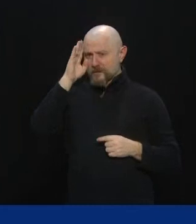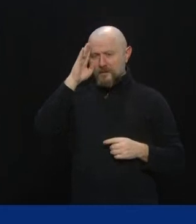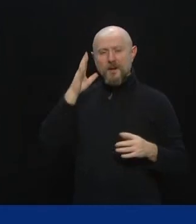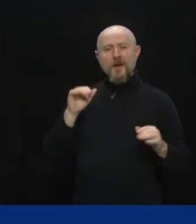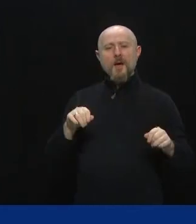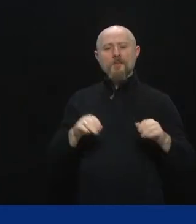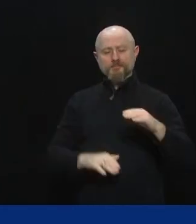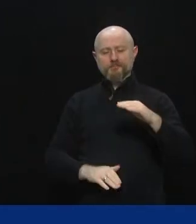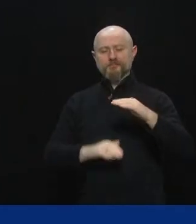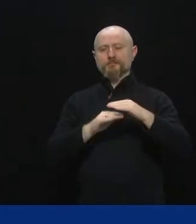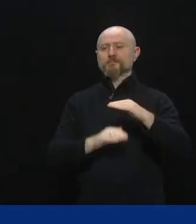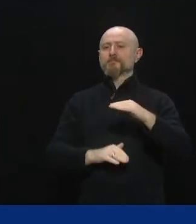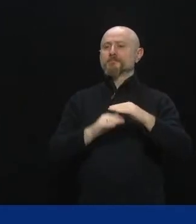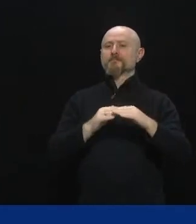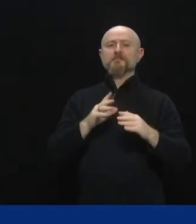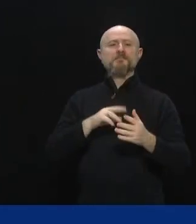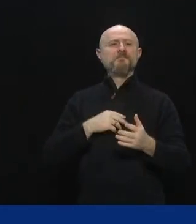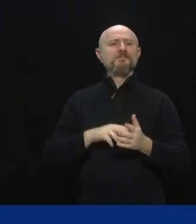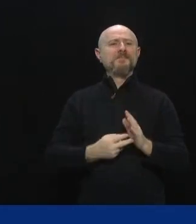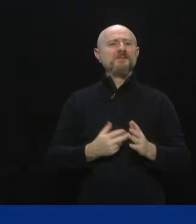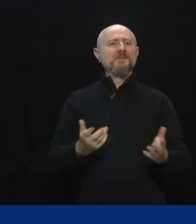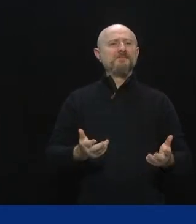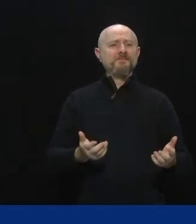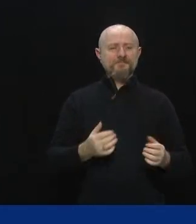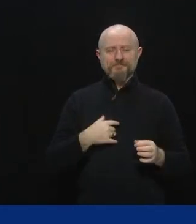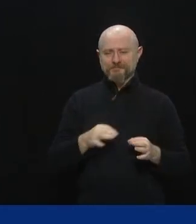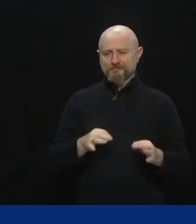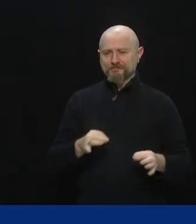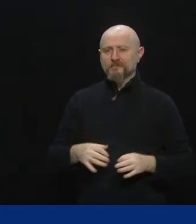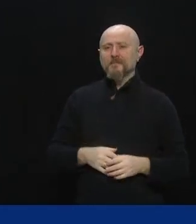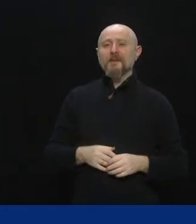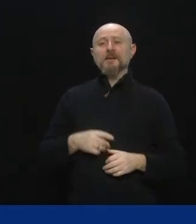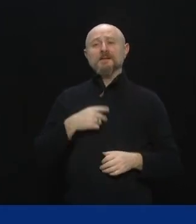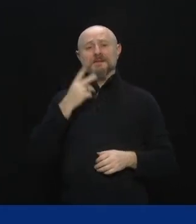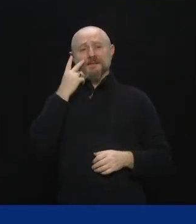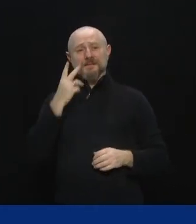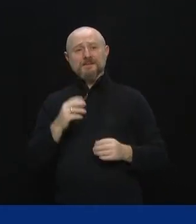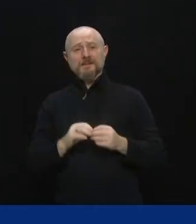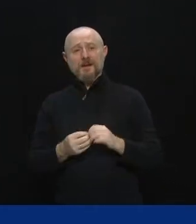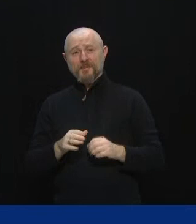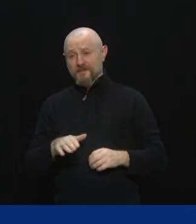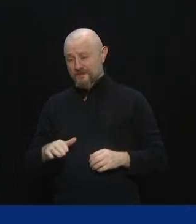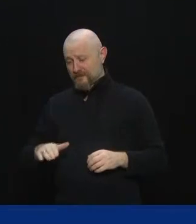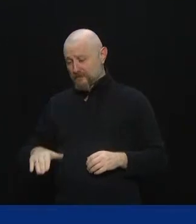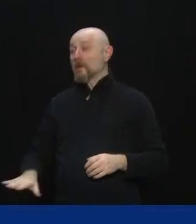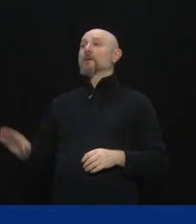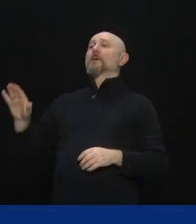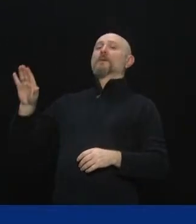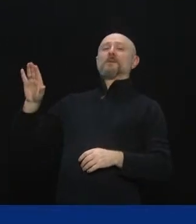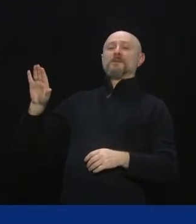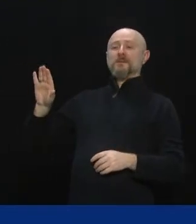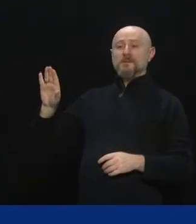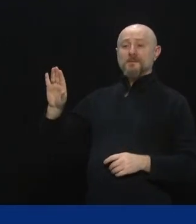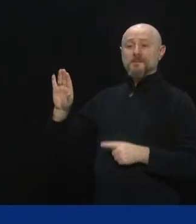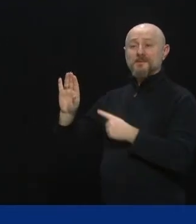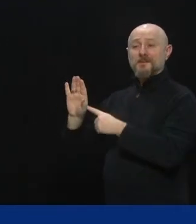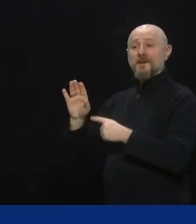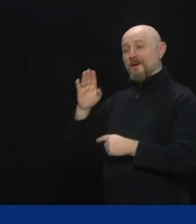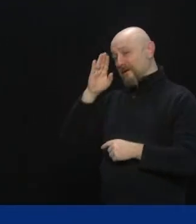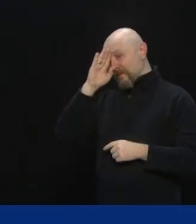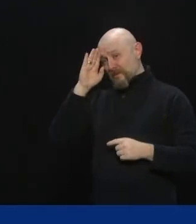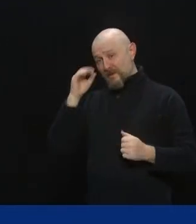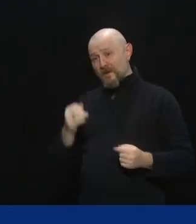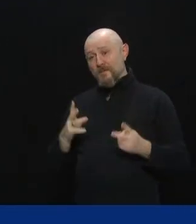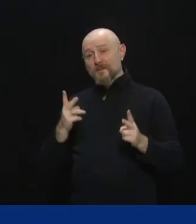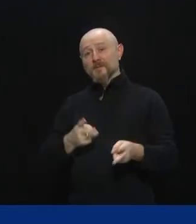really means. And you see the trends heading upwards, but this is usually a lagging indicator. This follows the upward trajectory we